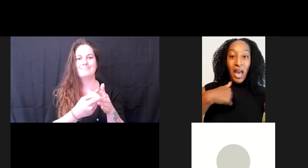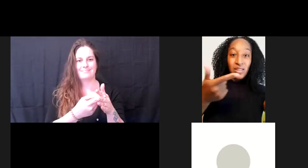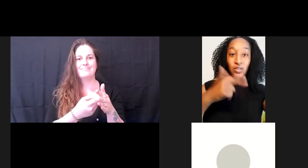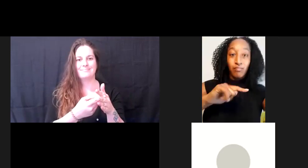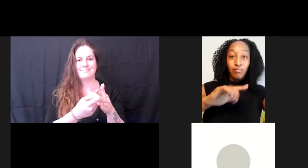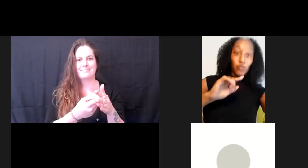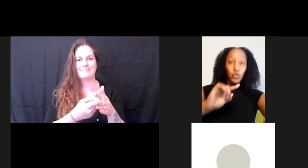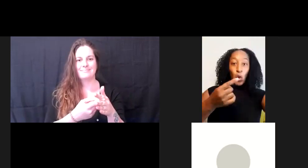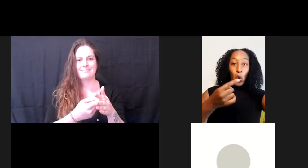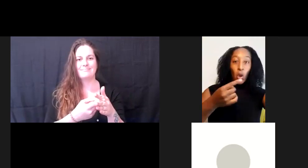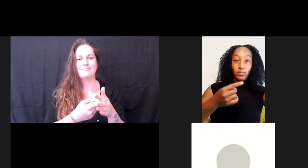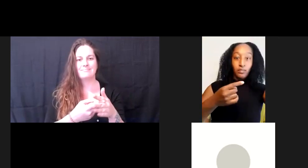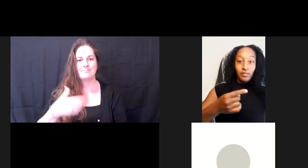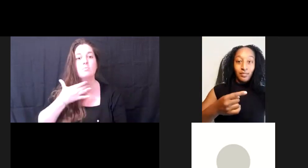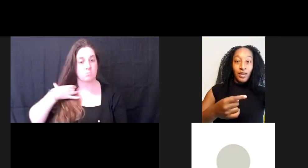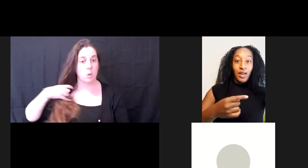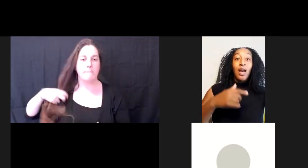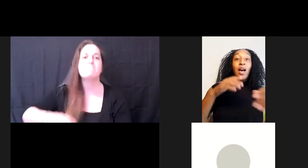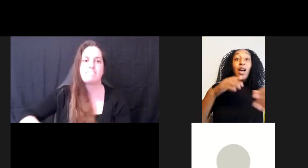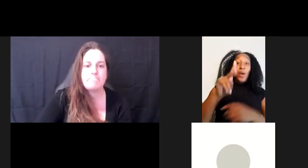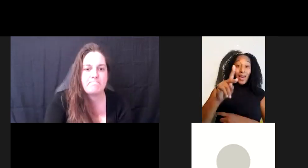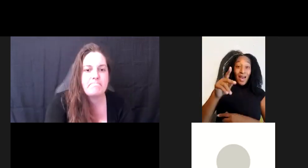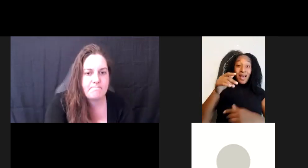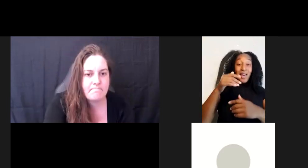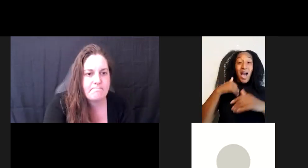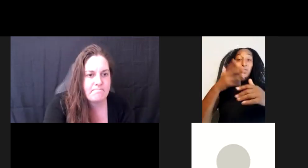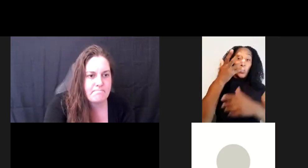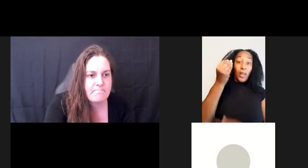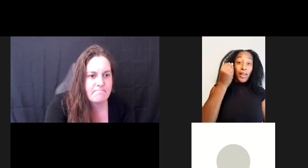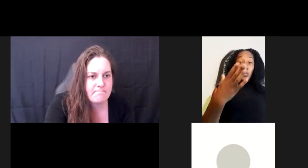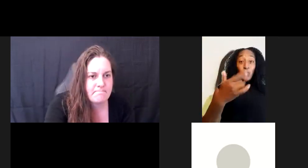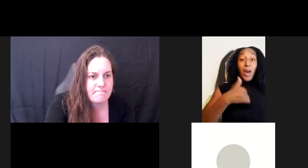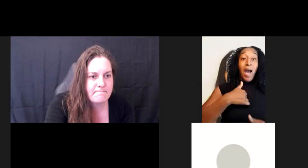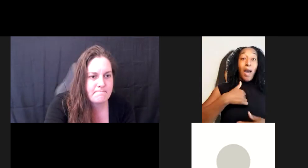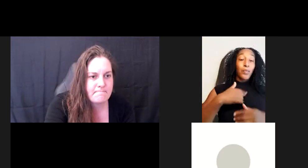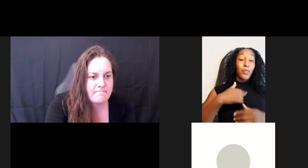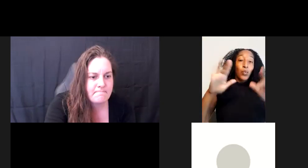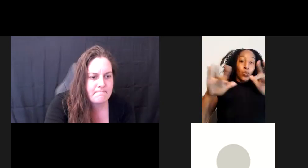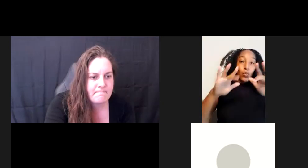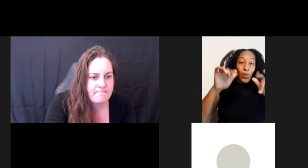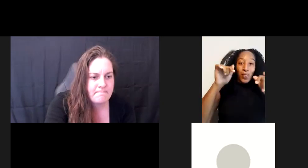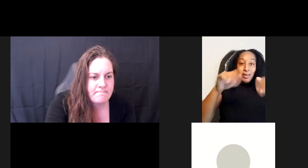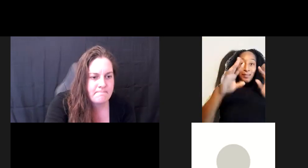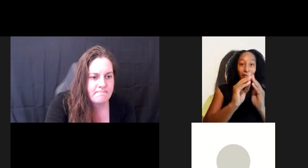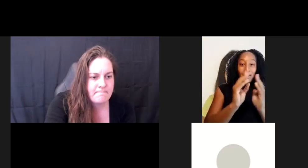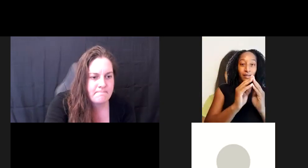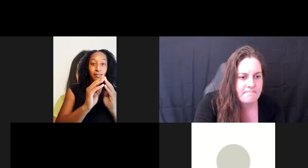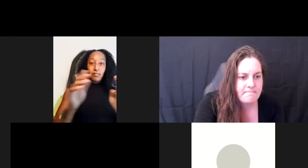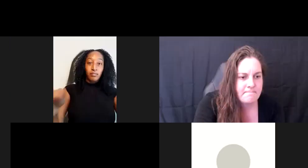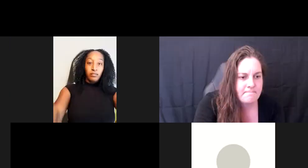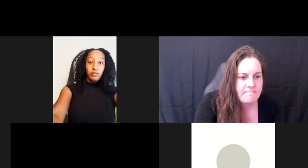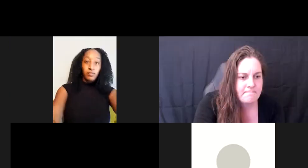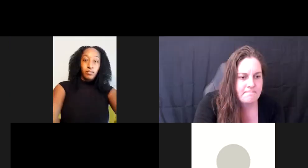to remind you, I am recording our meetings, and I will be sharing